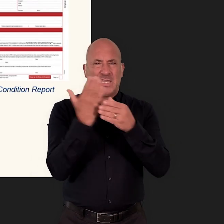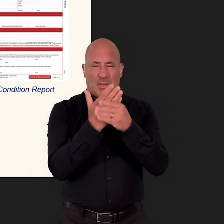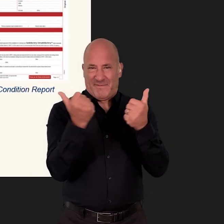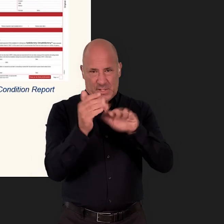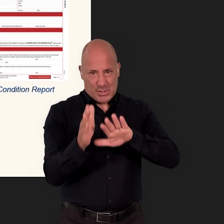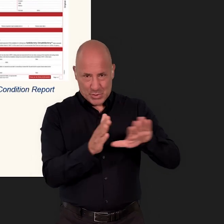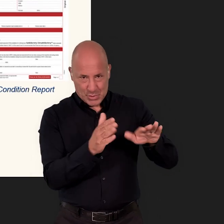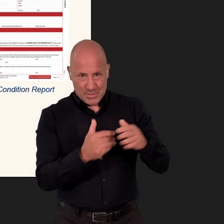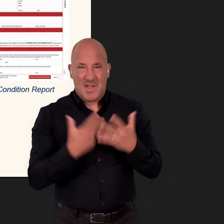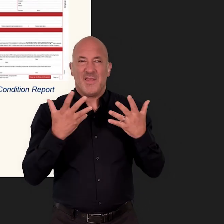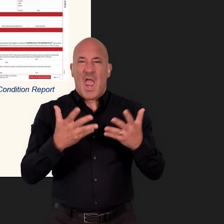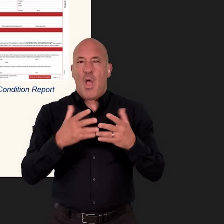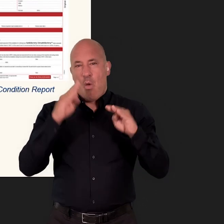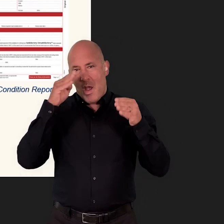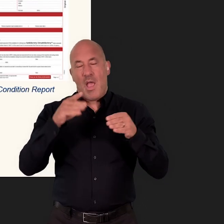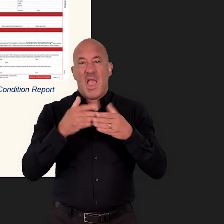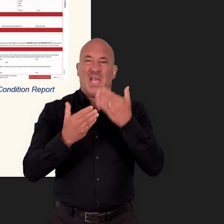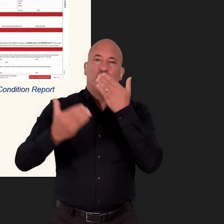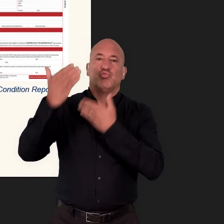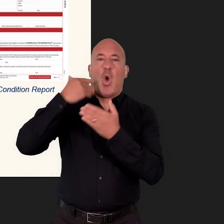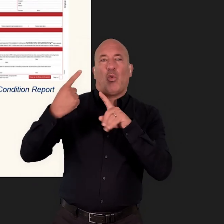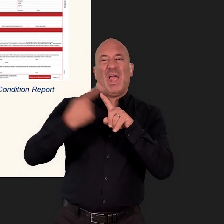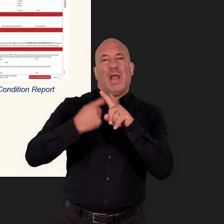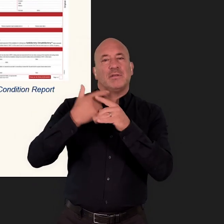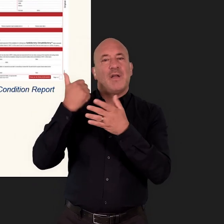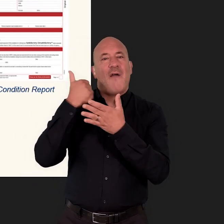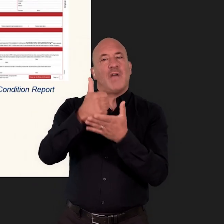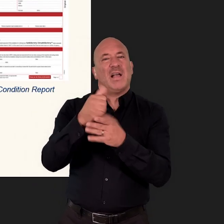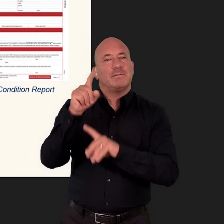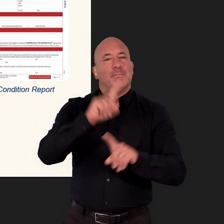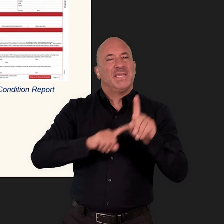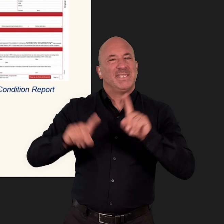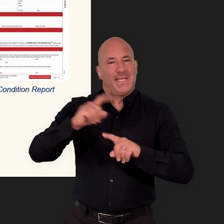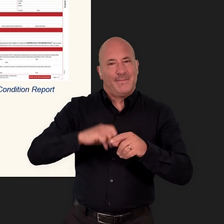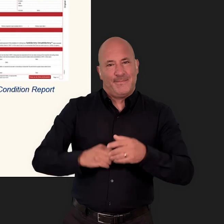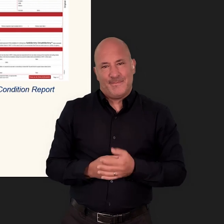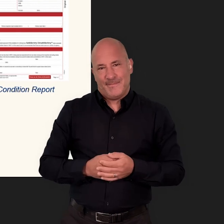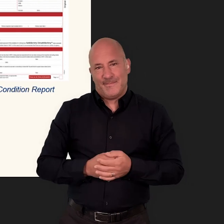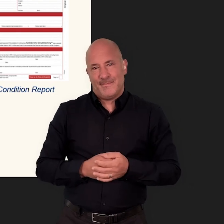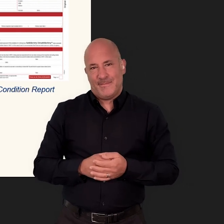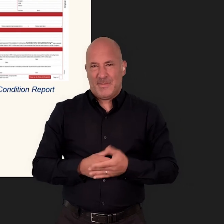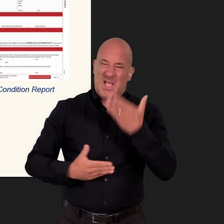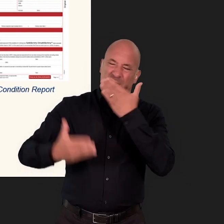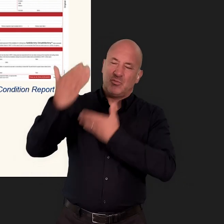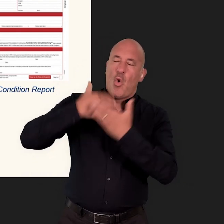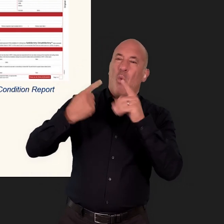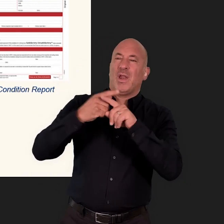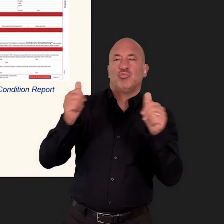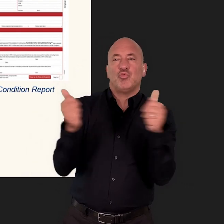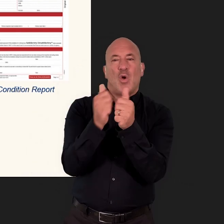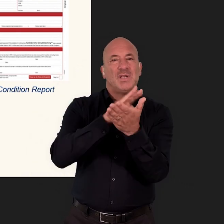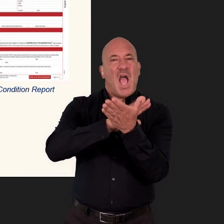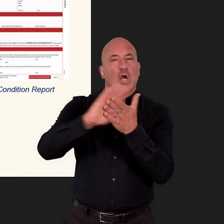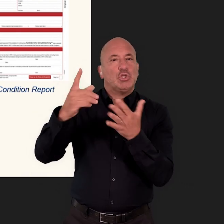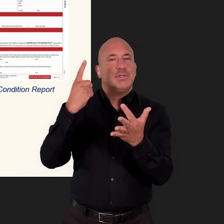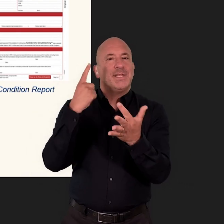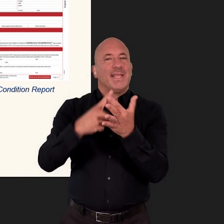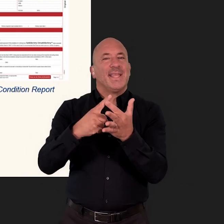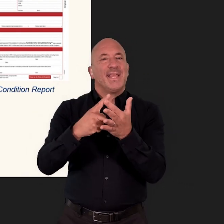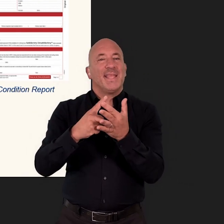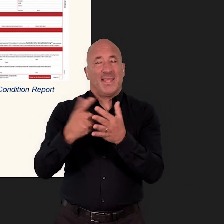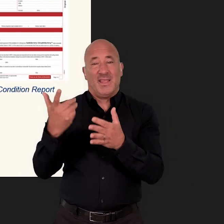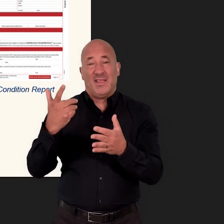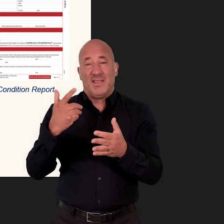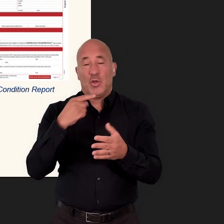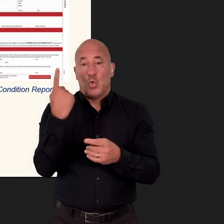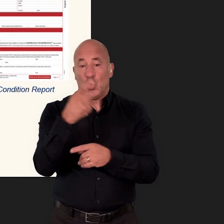Moving on from the mandatory attachments, we will now cover the Historic England Advice Meeting. Historic England,